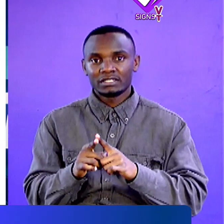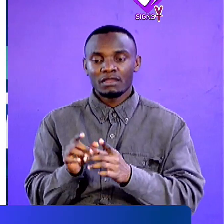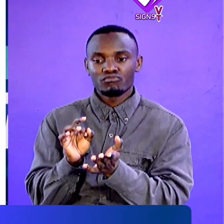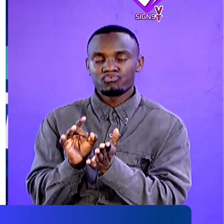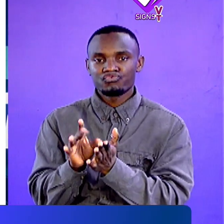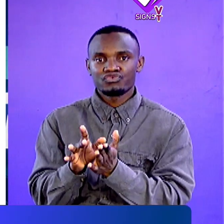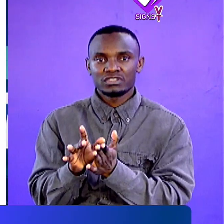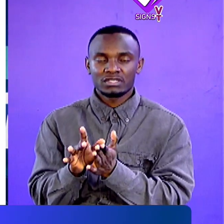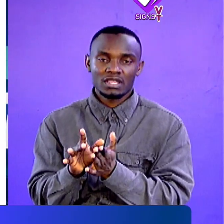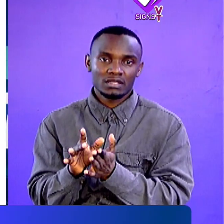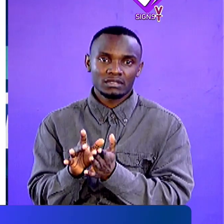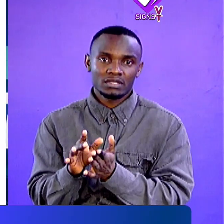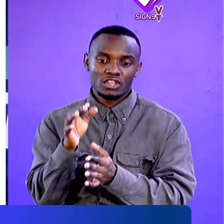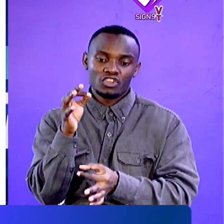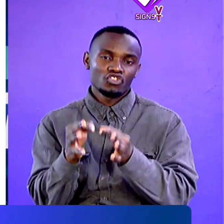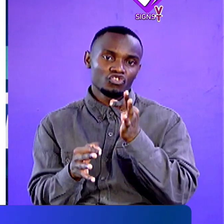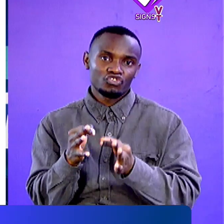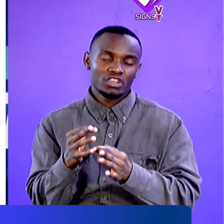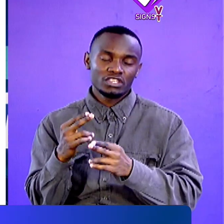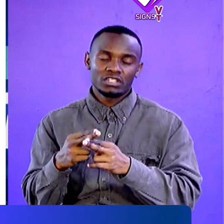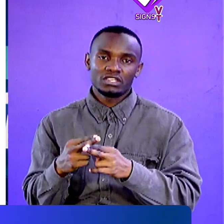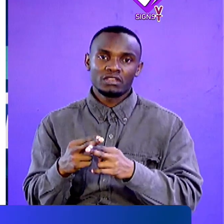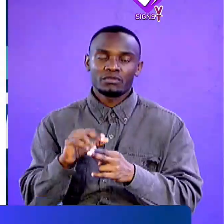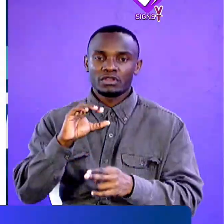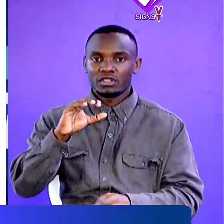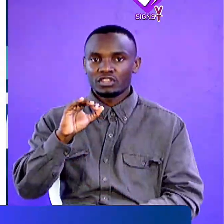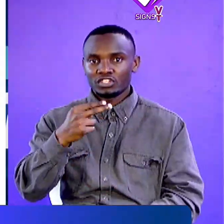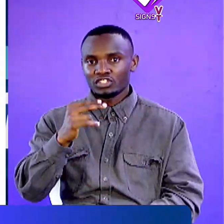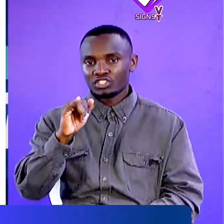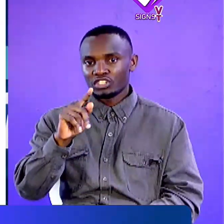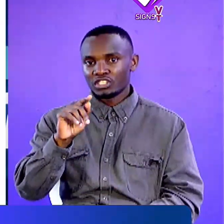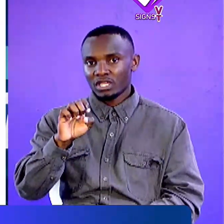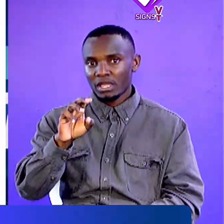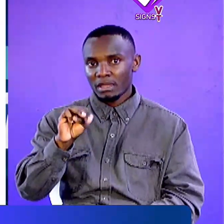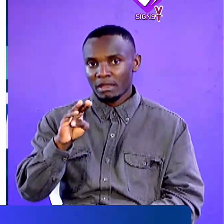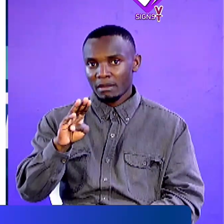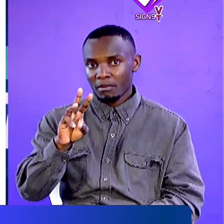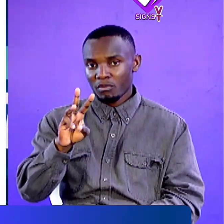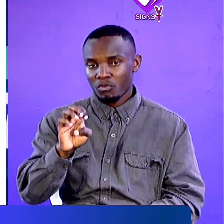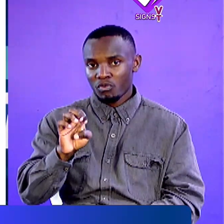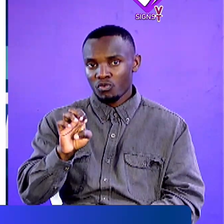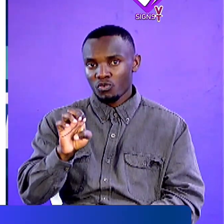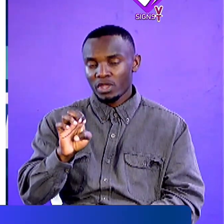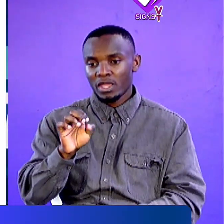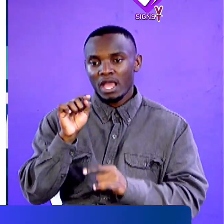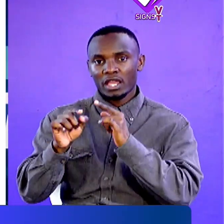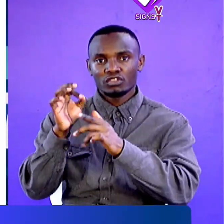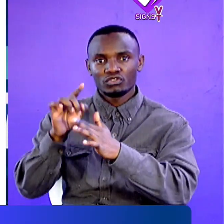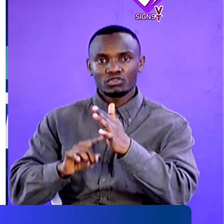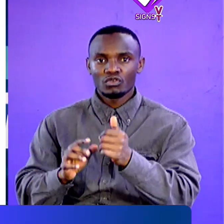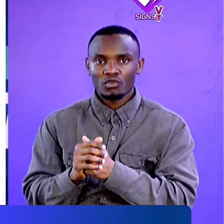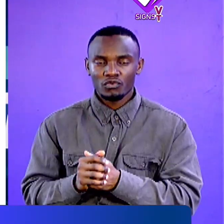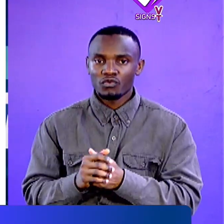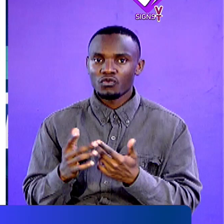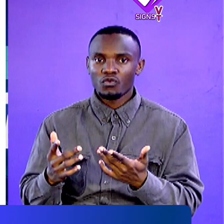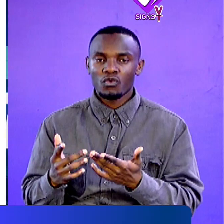Chitembwe now accused of forging judgment. That is on page 8 of the Daily Nation